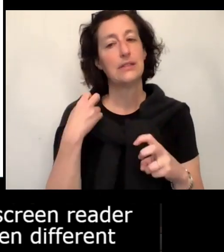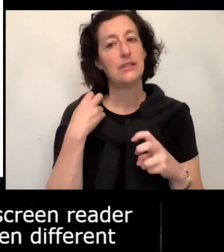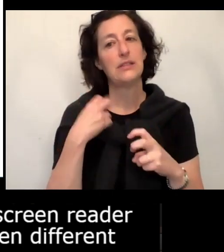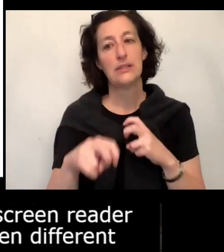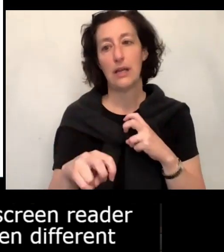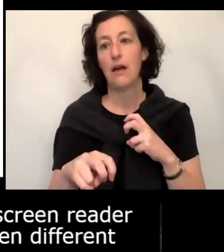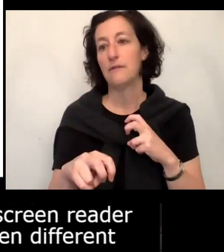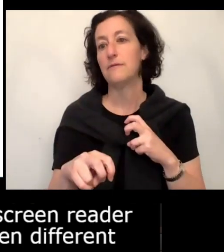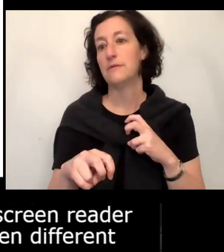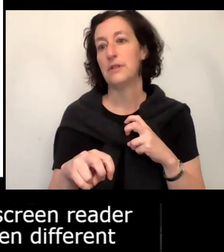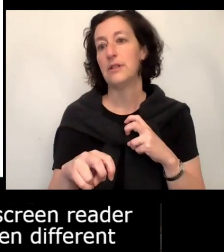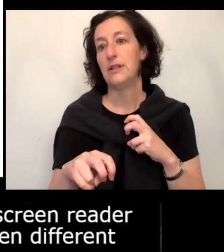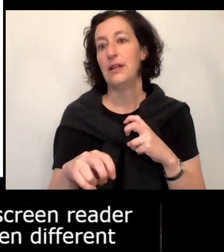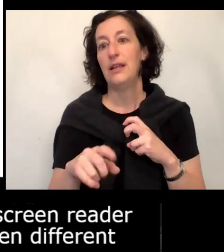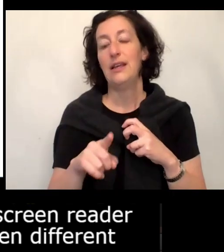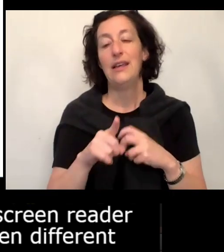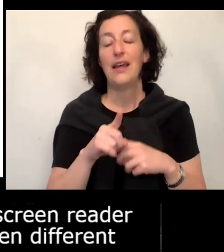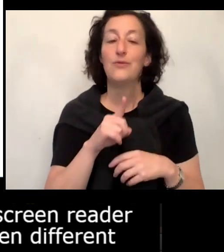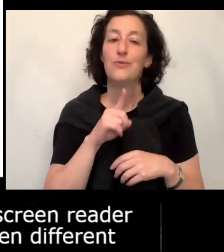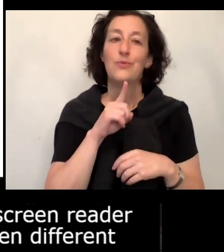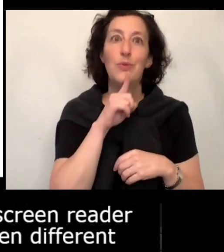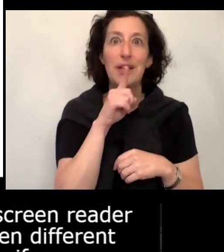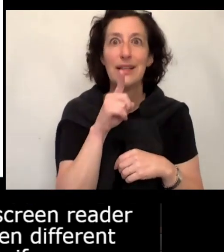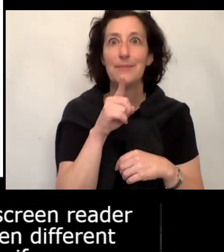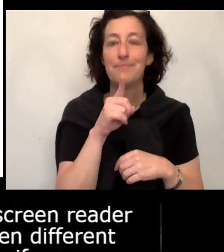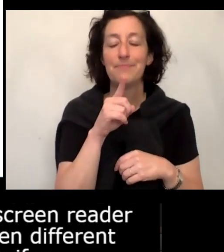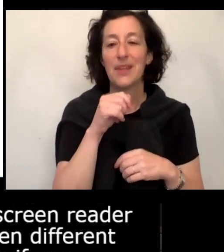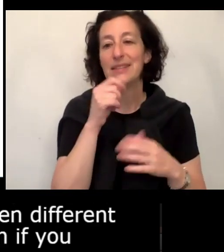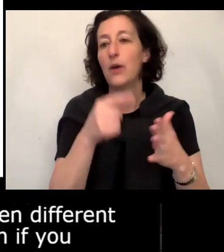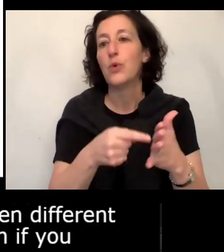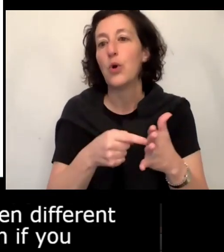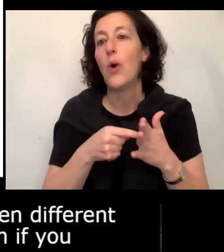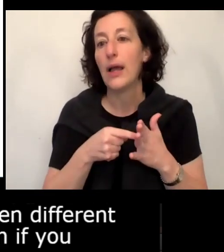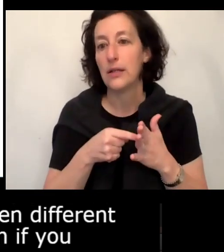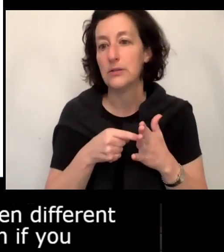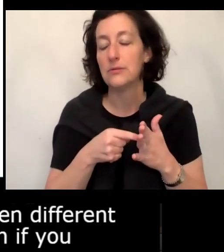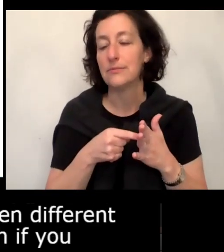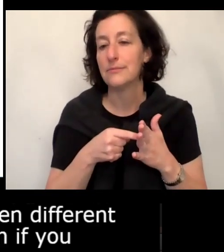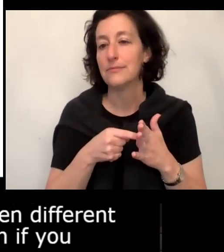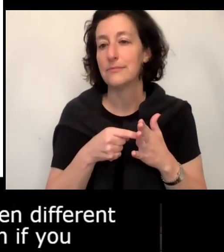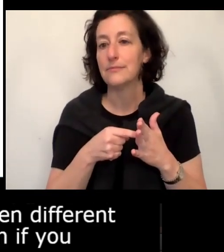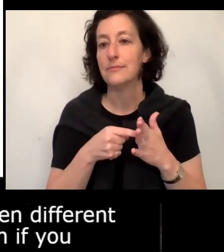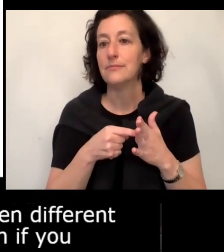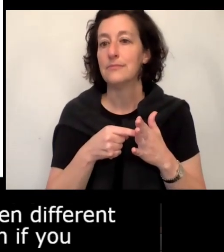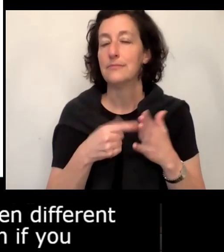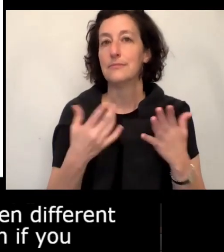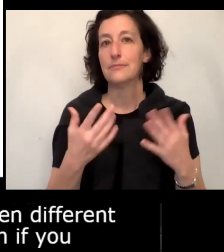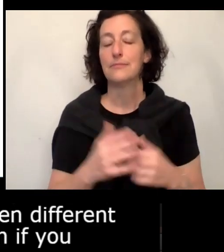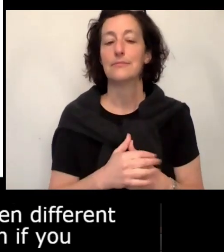and it's very selfish if you realize that you don't have to be the one who's listening.